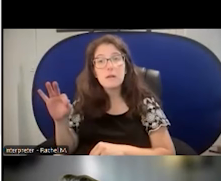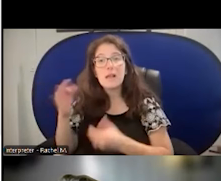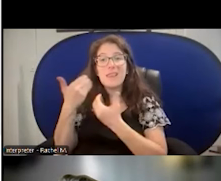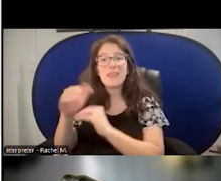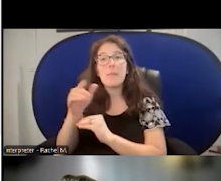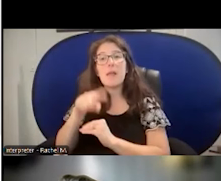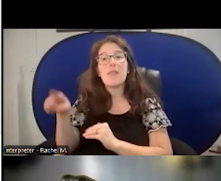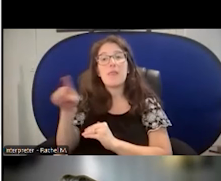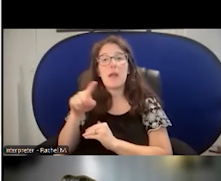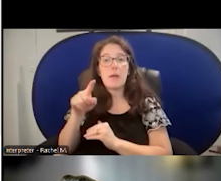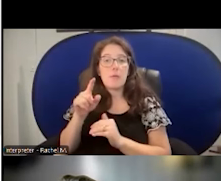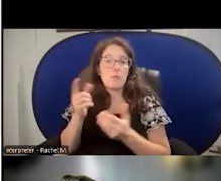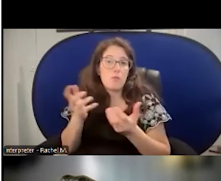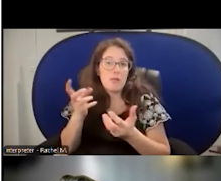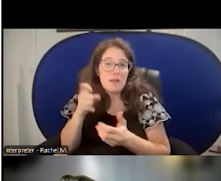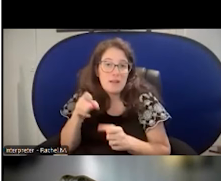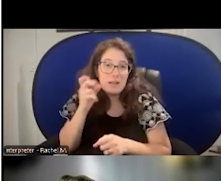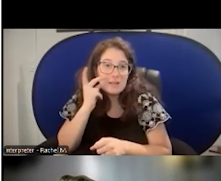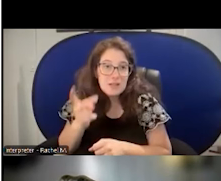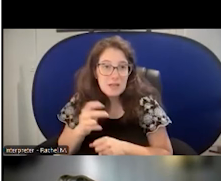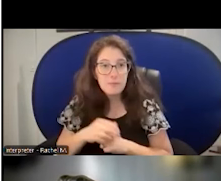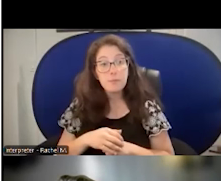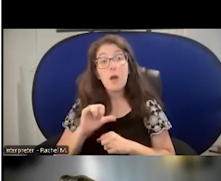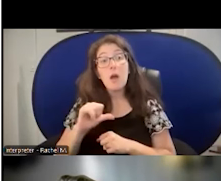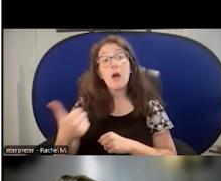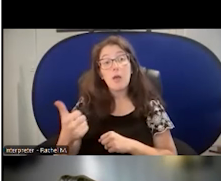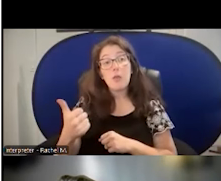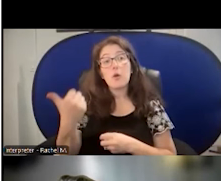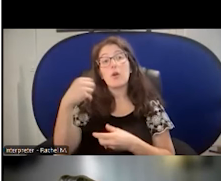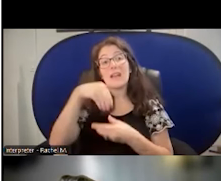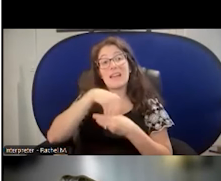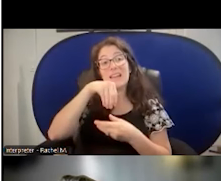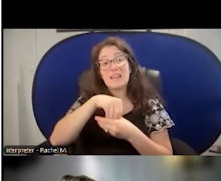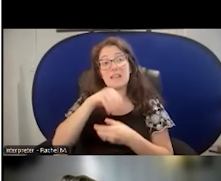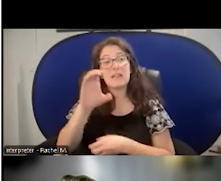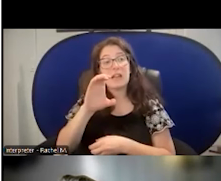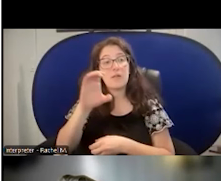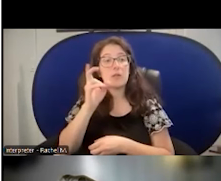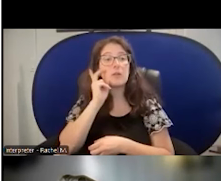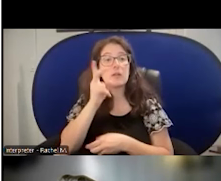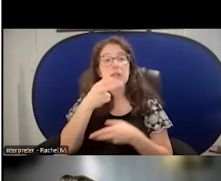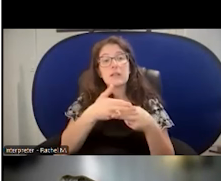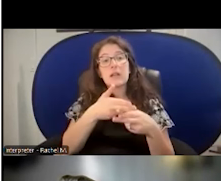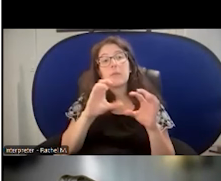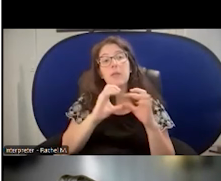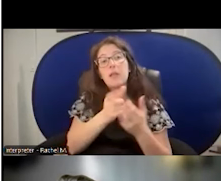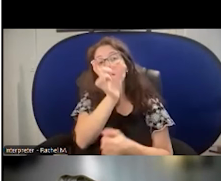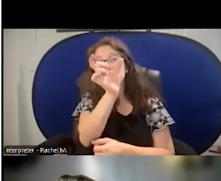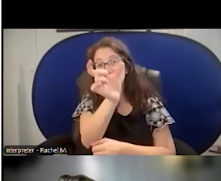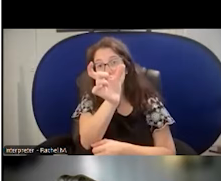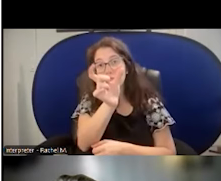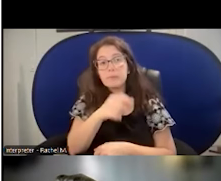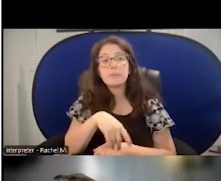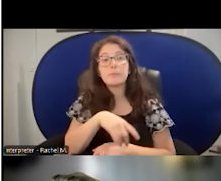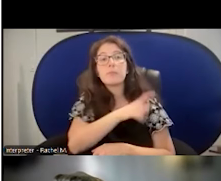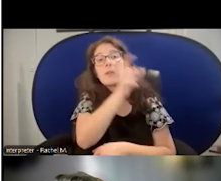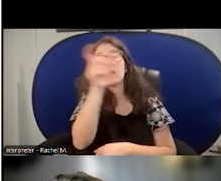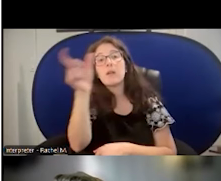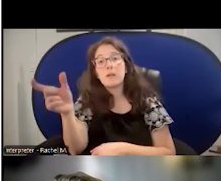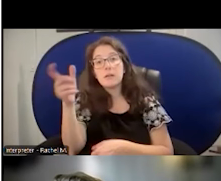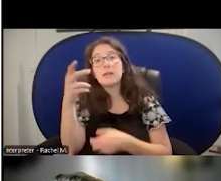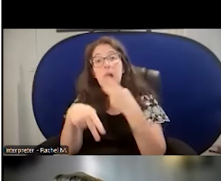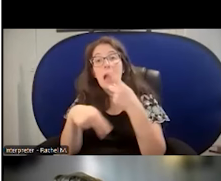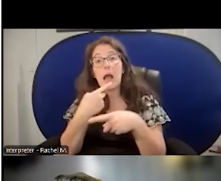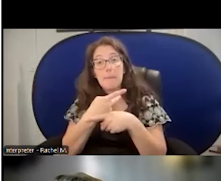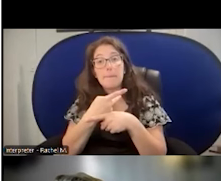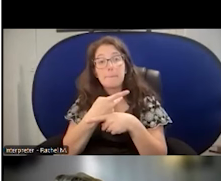are breadcrumbs built into the Canvas. So you'll see right here, this is the name of the course. This is the type of the thing. So